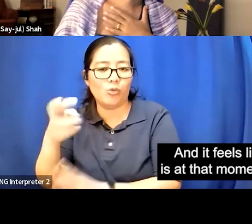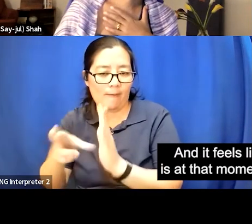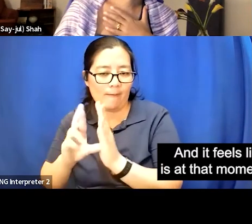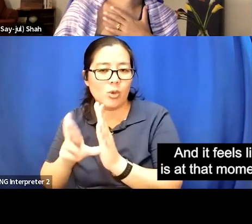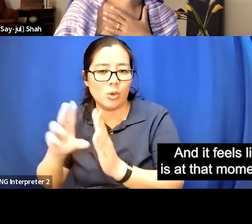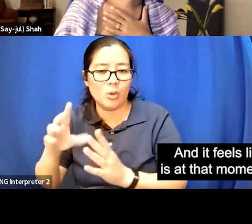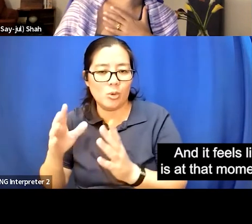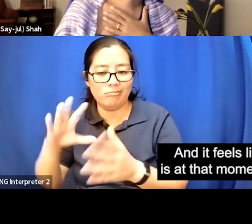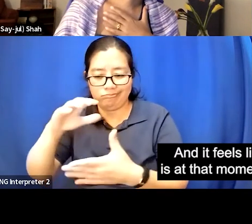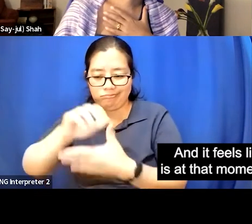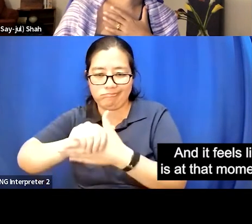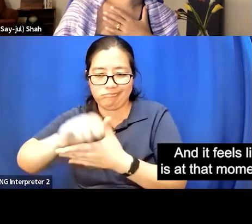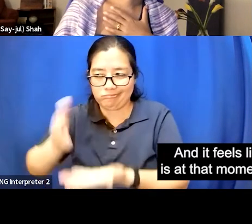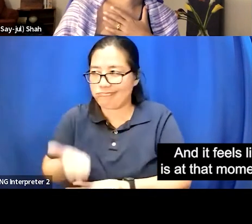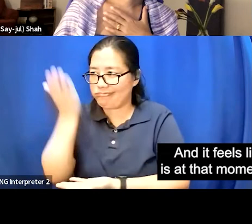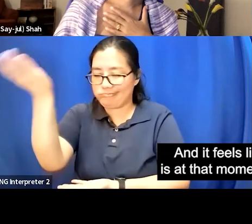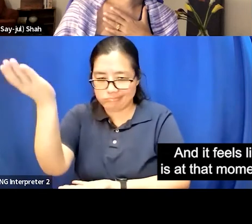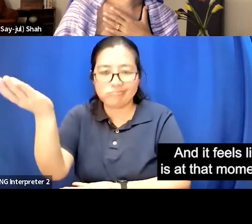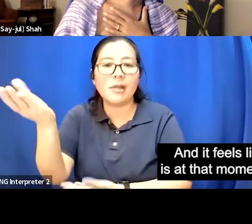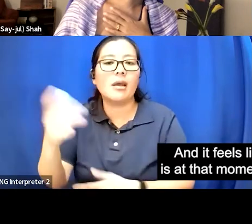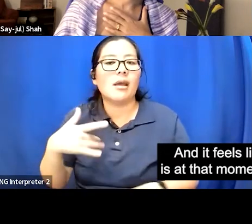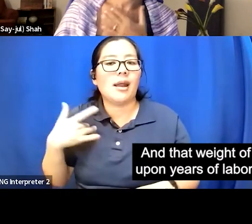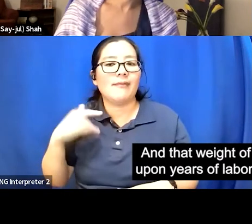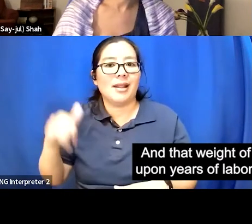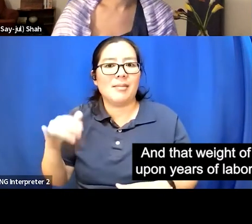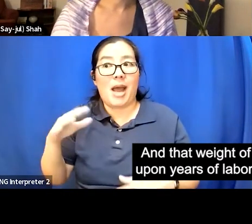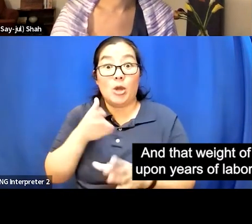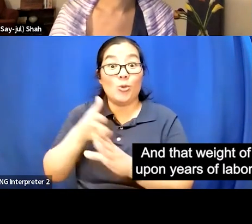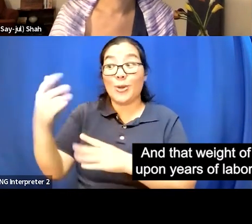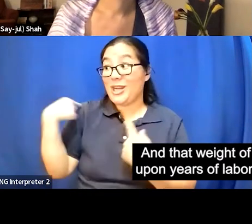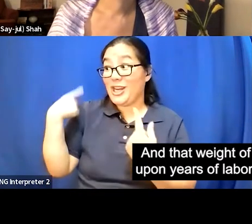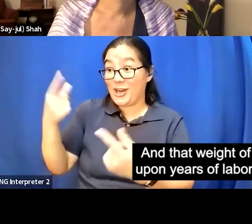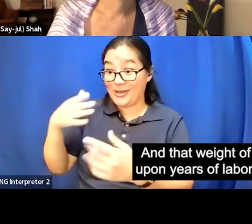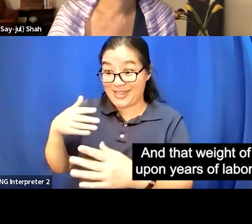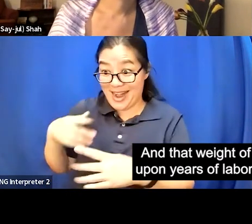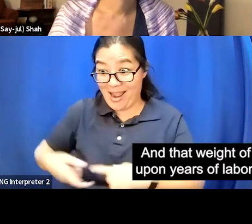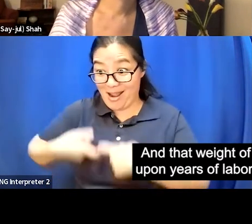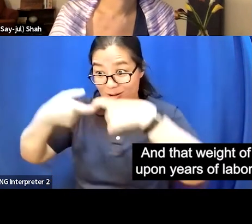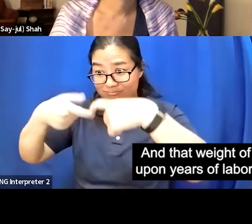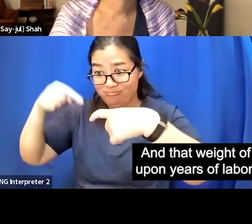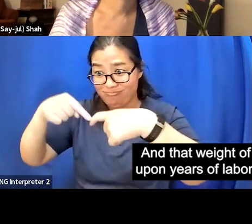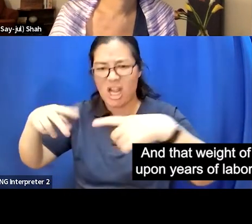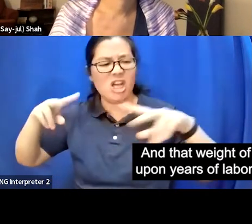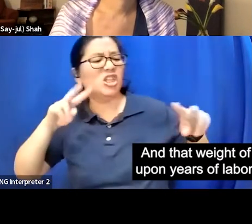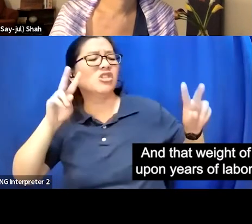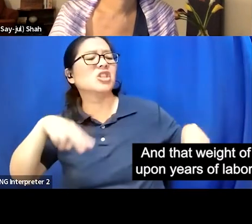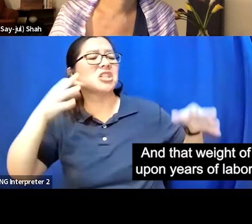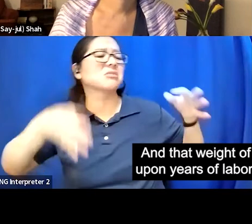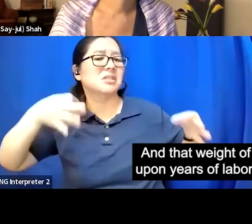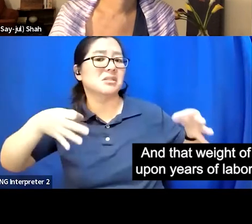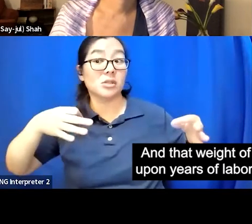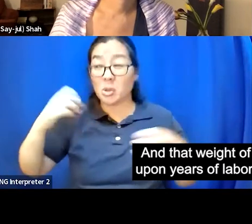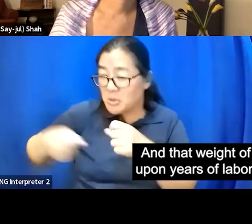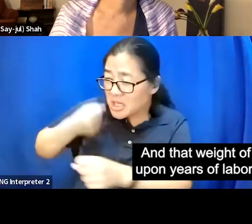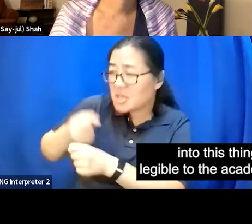my career is at that moment of judgment, and that weight of that labor, of years upon years of labor,